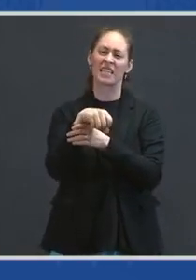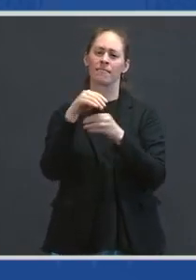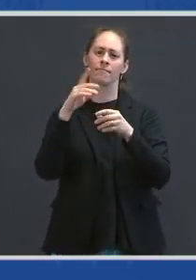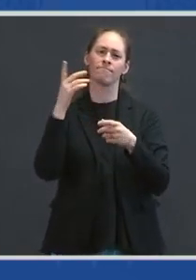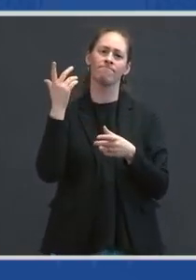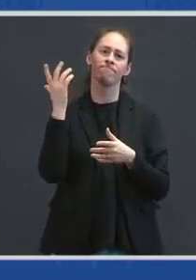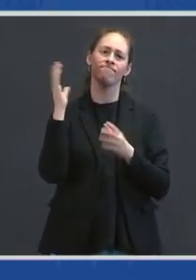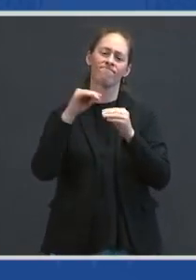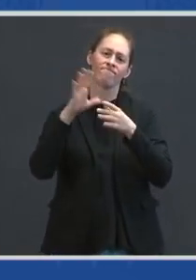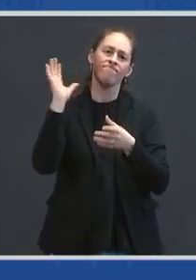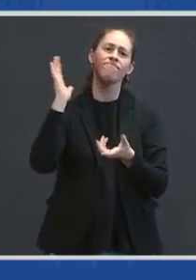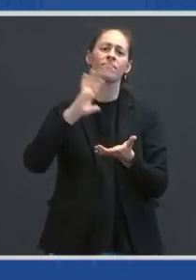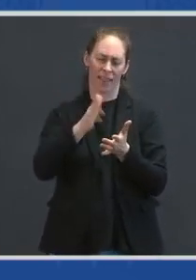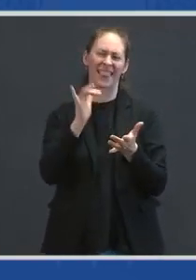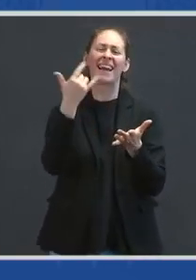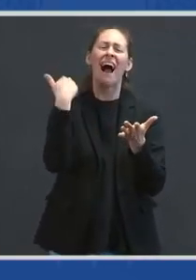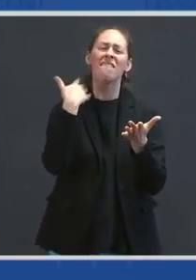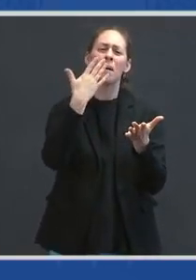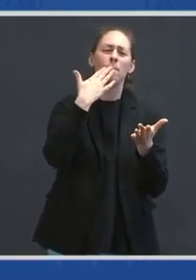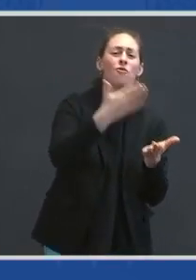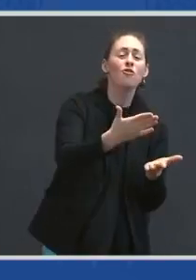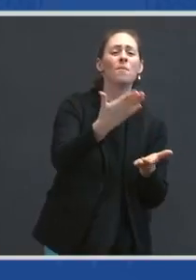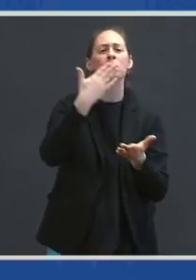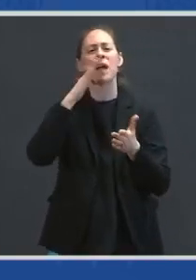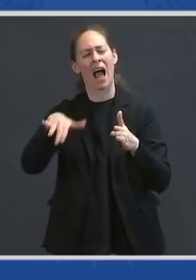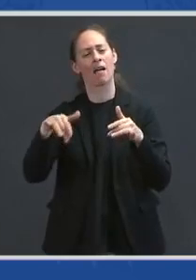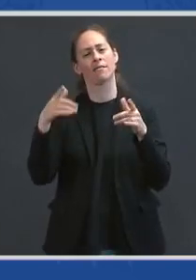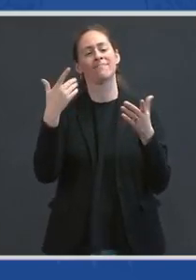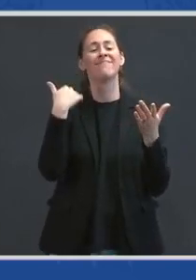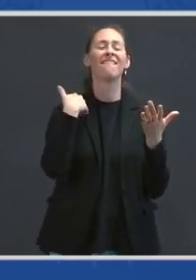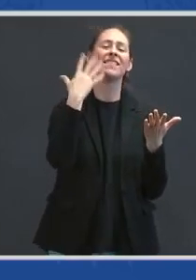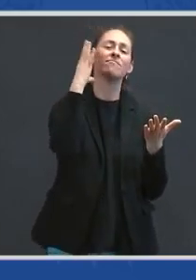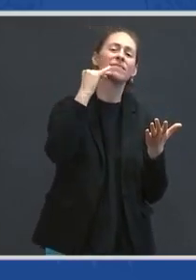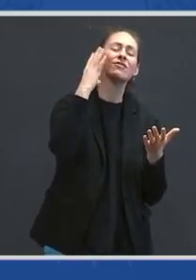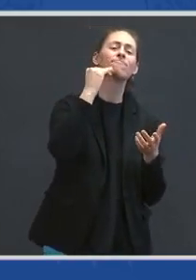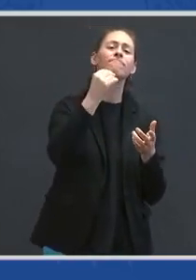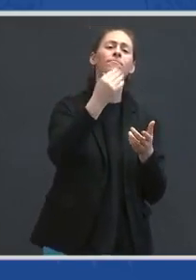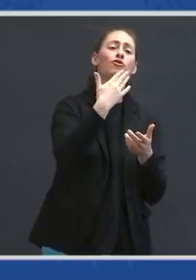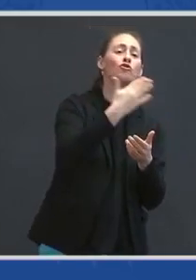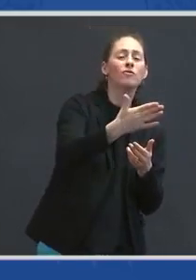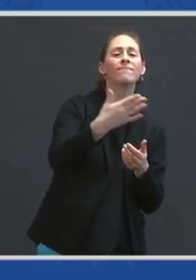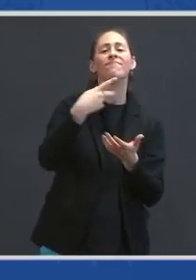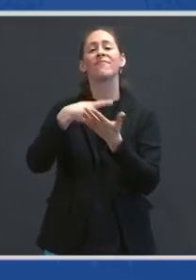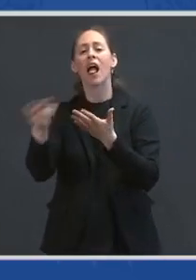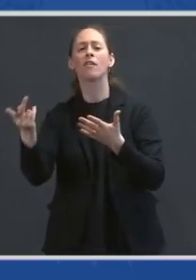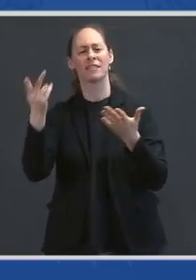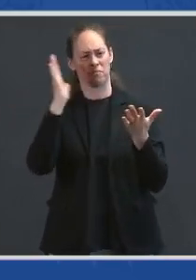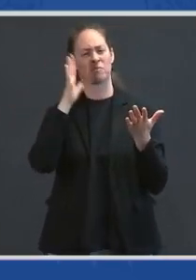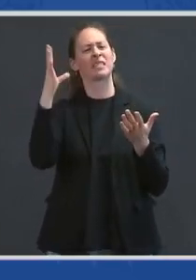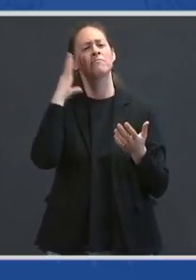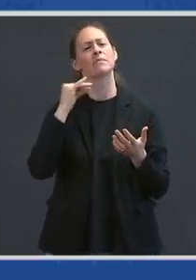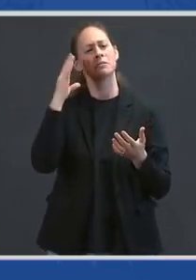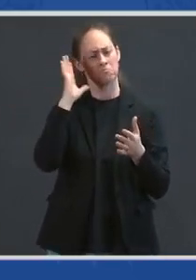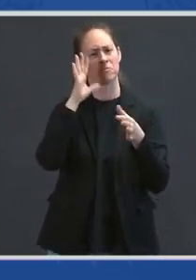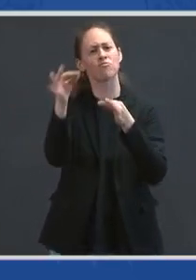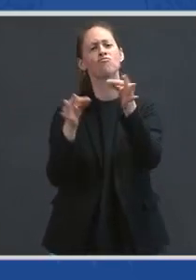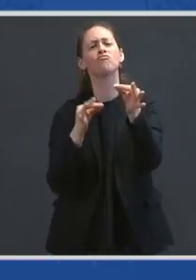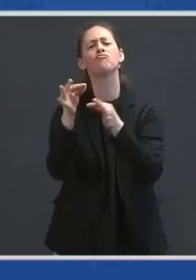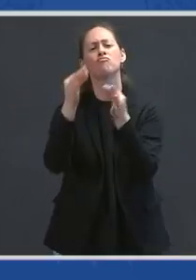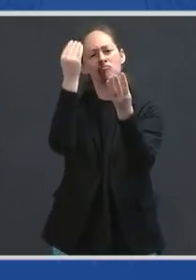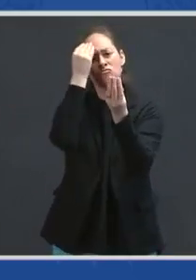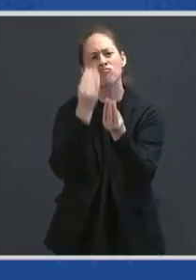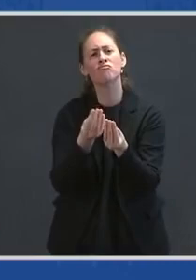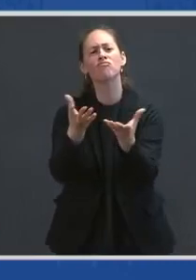success and the failures. And here's the deal. Here's the deal. The story of this vaccination campaign is like the story of everything